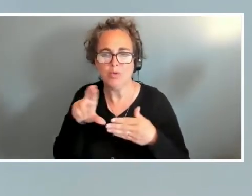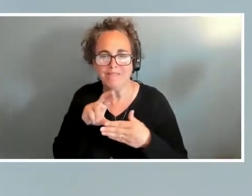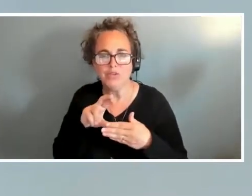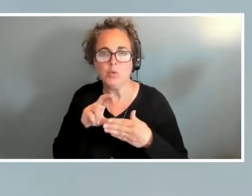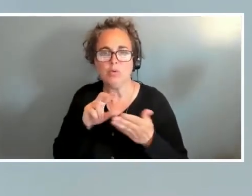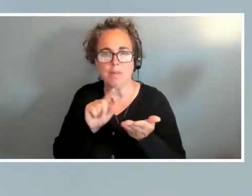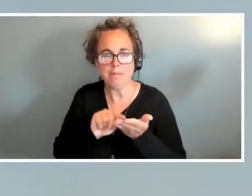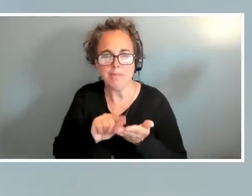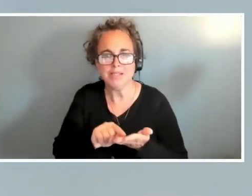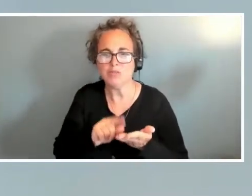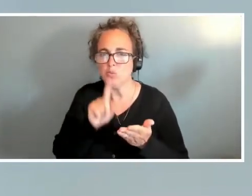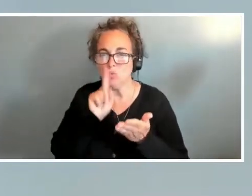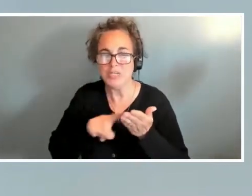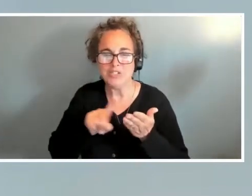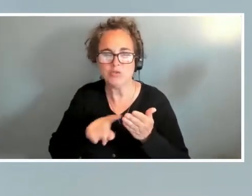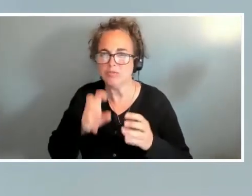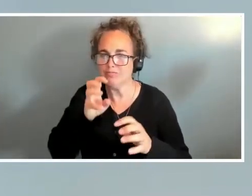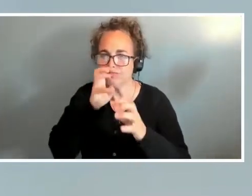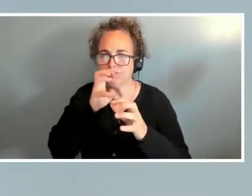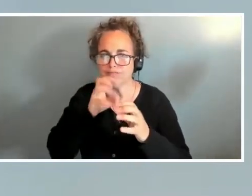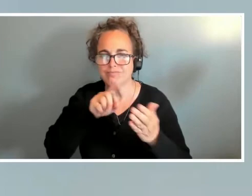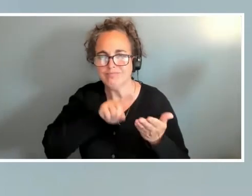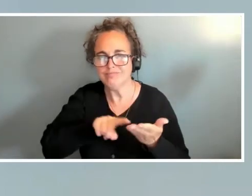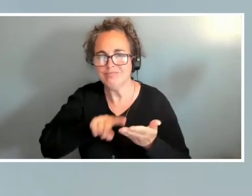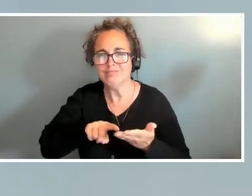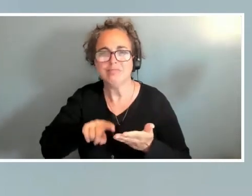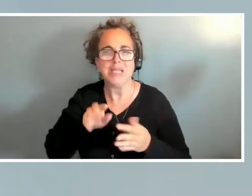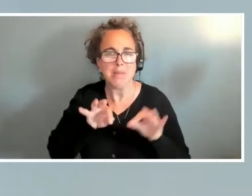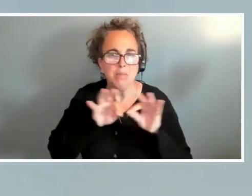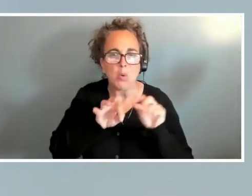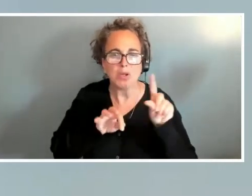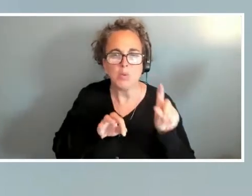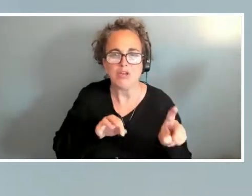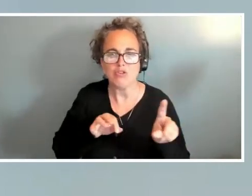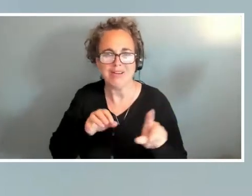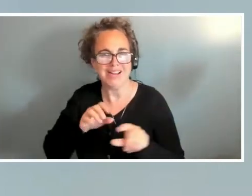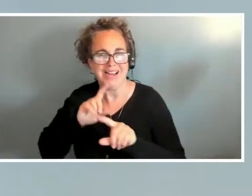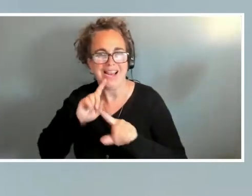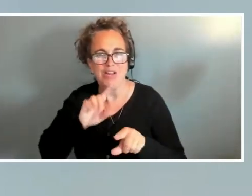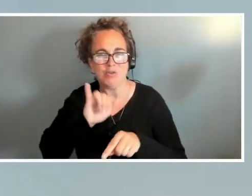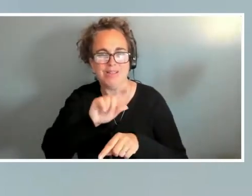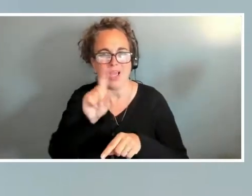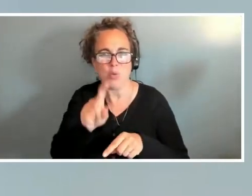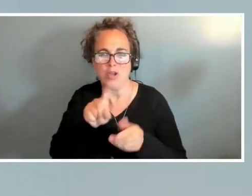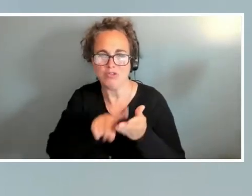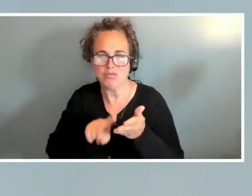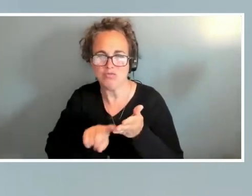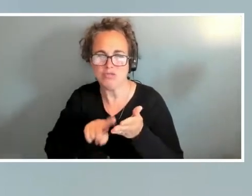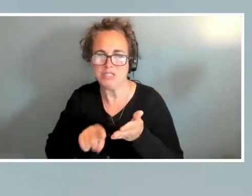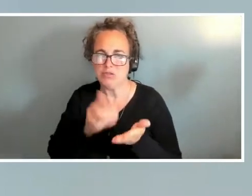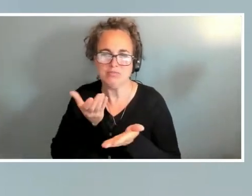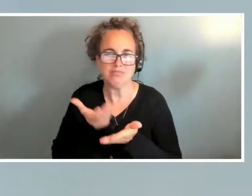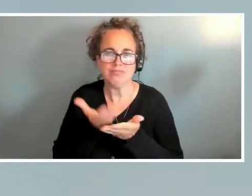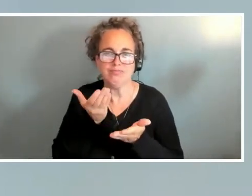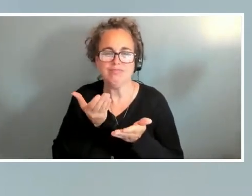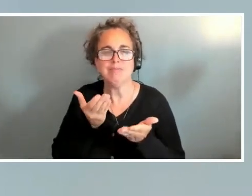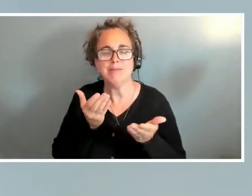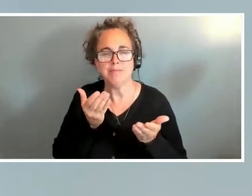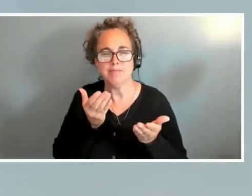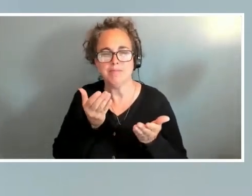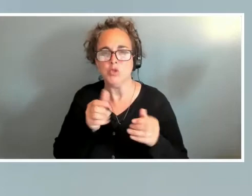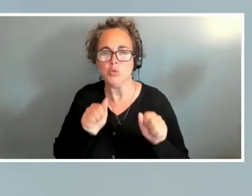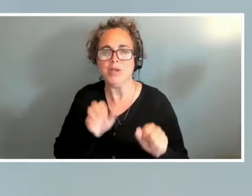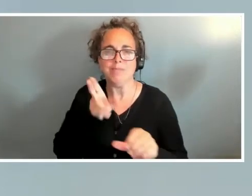research in a rigorous manner, asking an important question and answering it rigorously, could buy you a ticket onto national